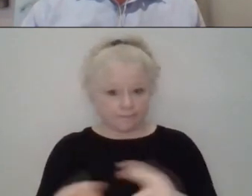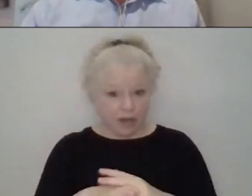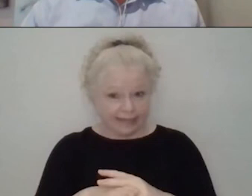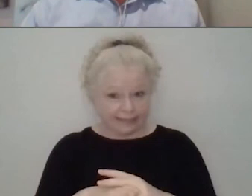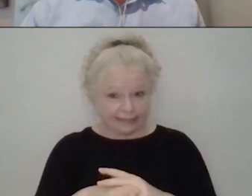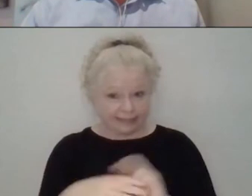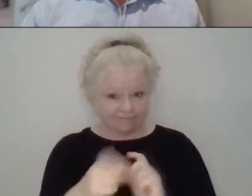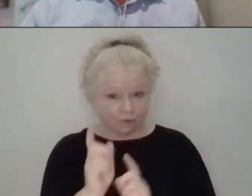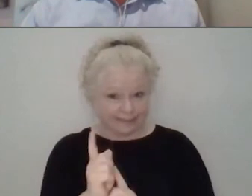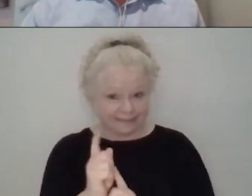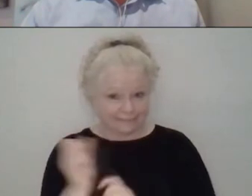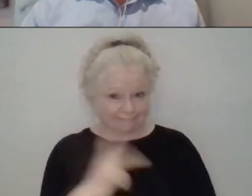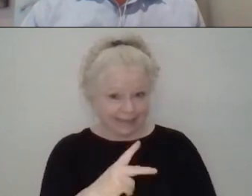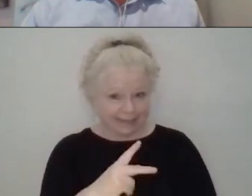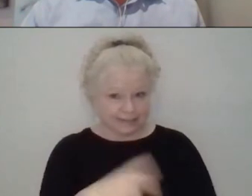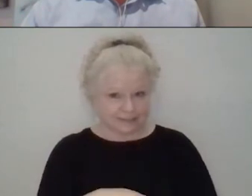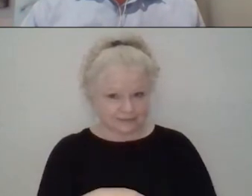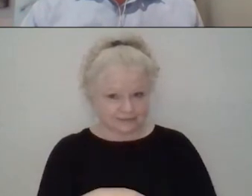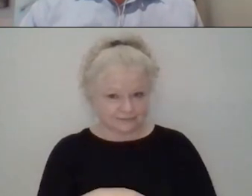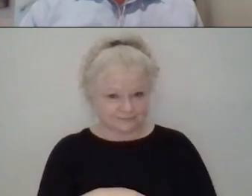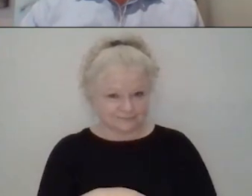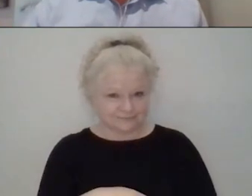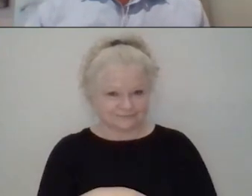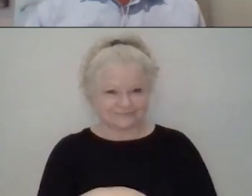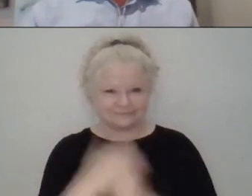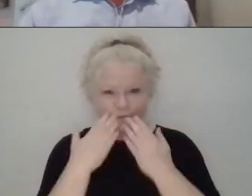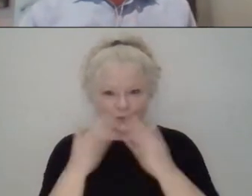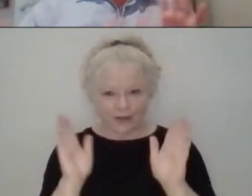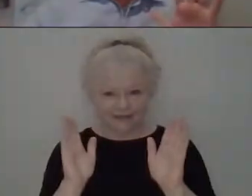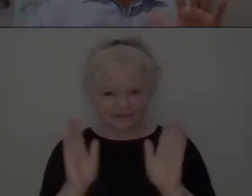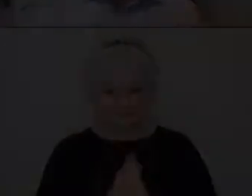in just a few. Again, muchísimas gracias a todos. Okay. Bye. Bye. Bye.